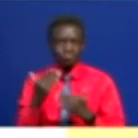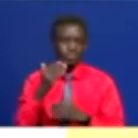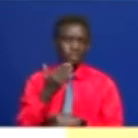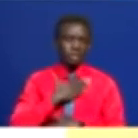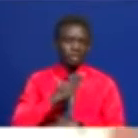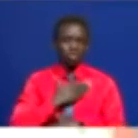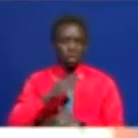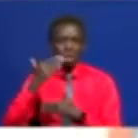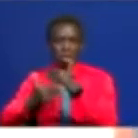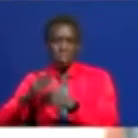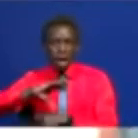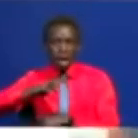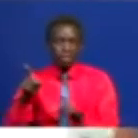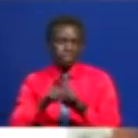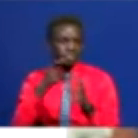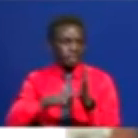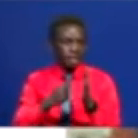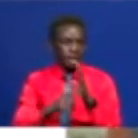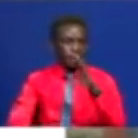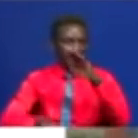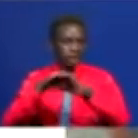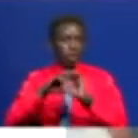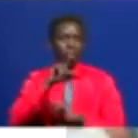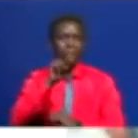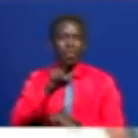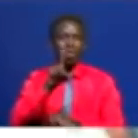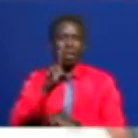evaded taxes of up to 1.1 million shillings.